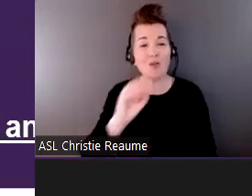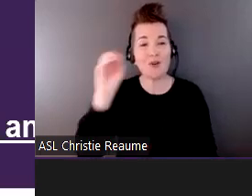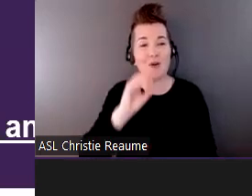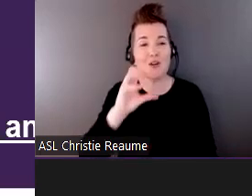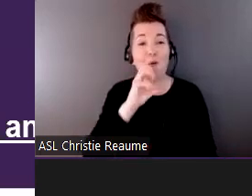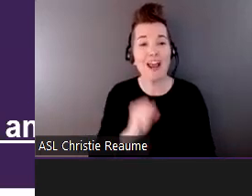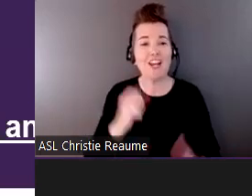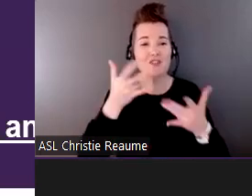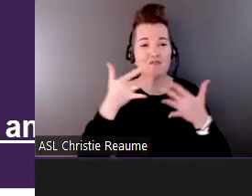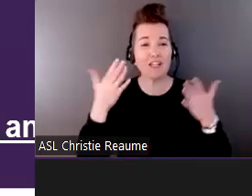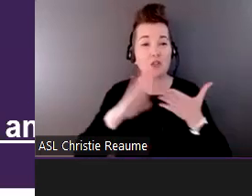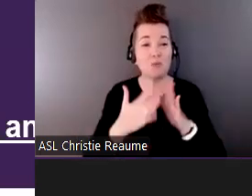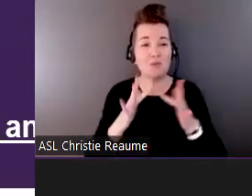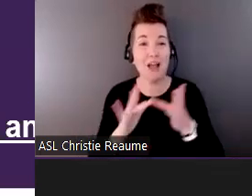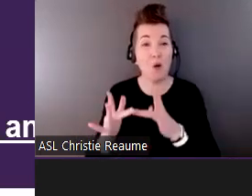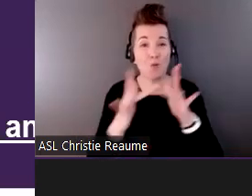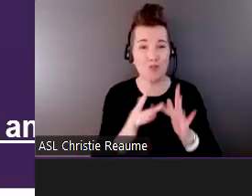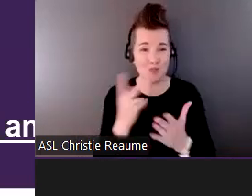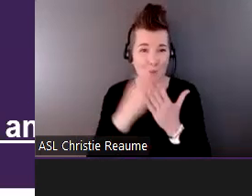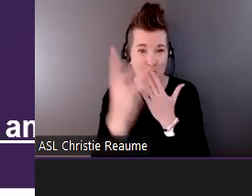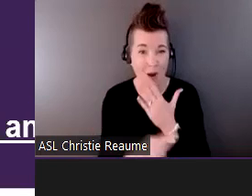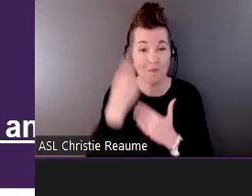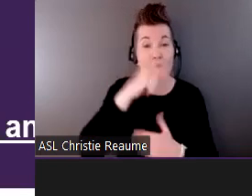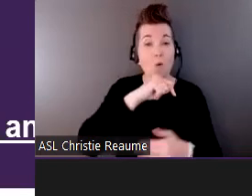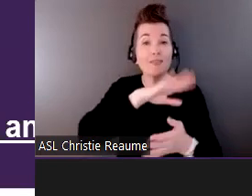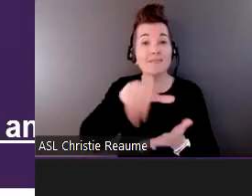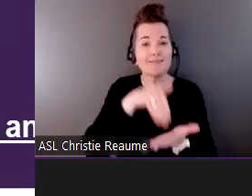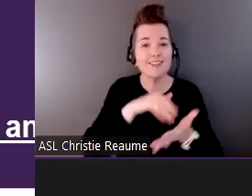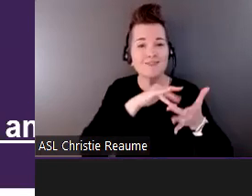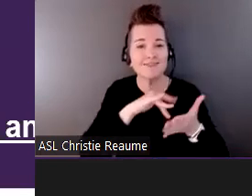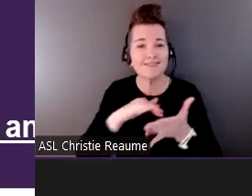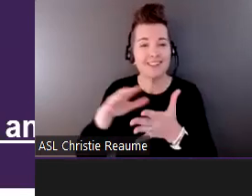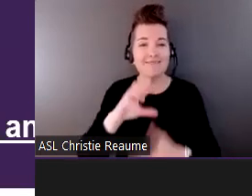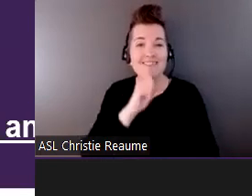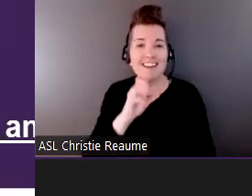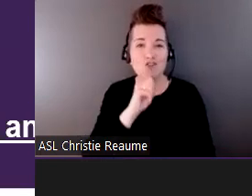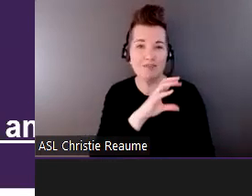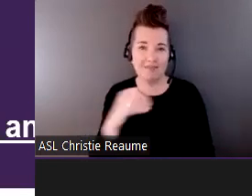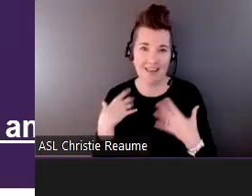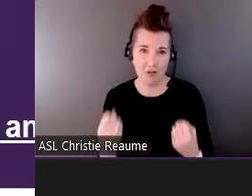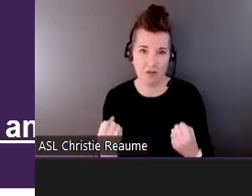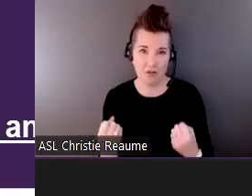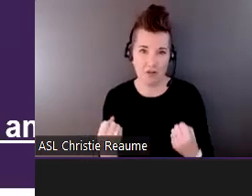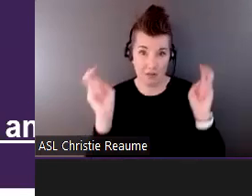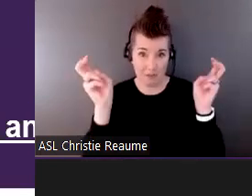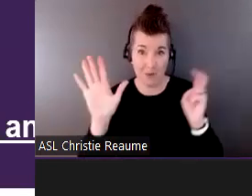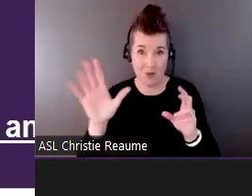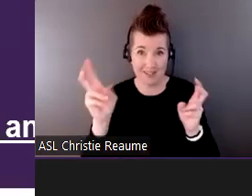outreach program for the center for studies in aging and health